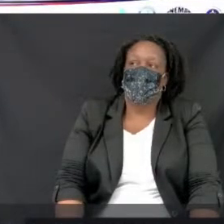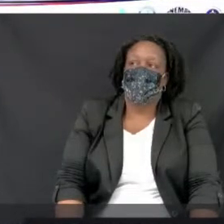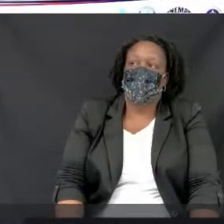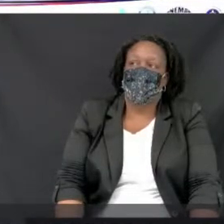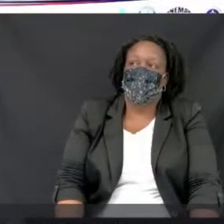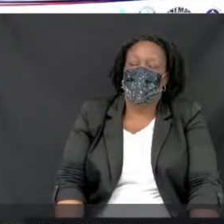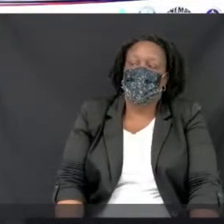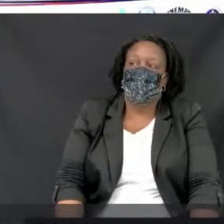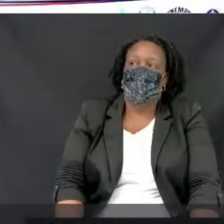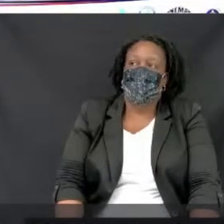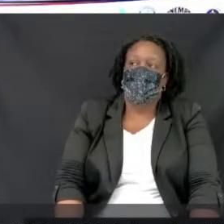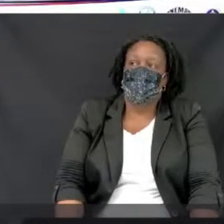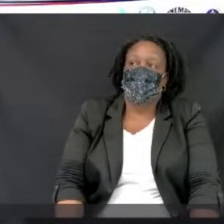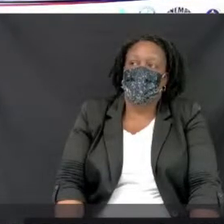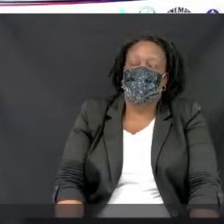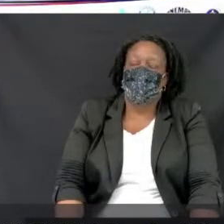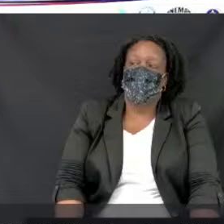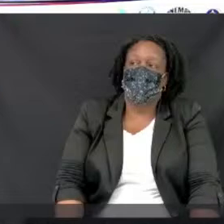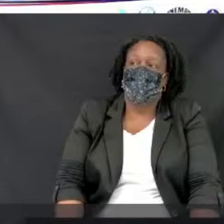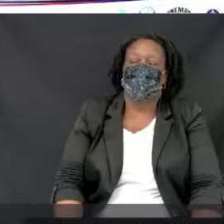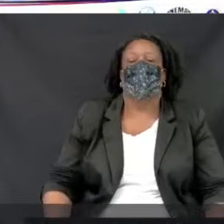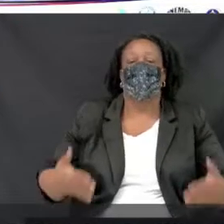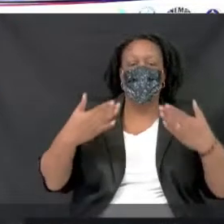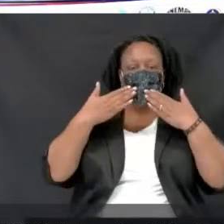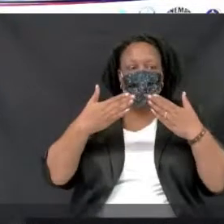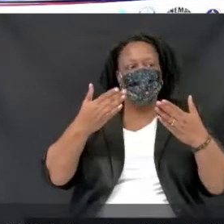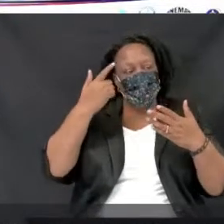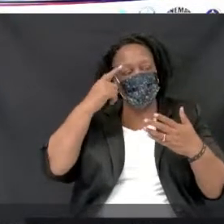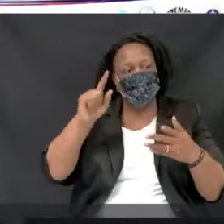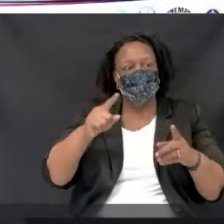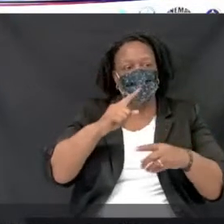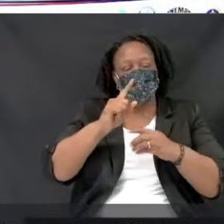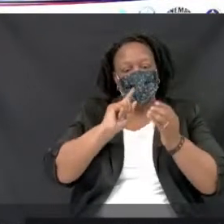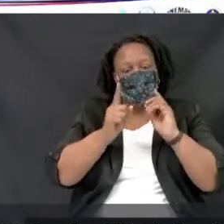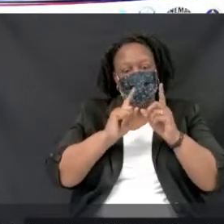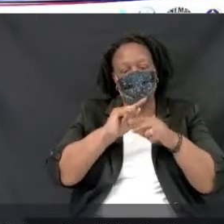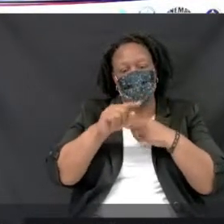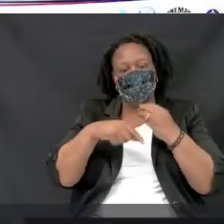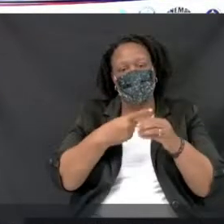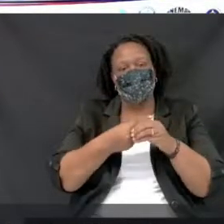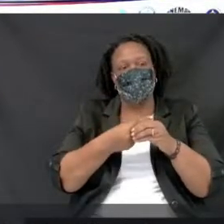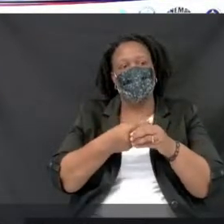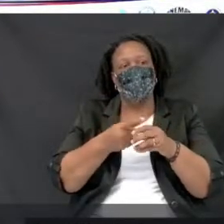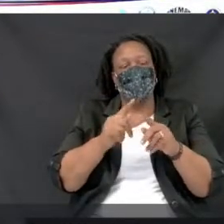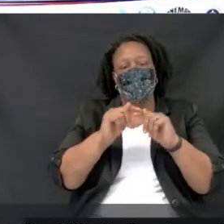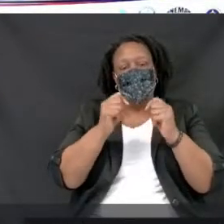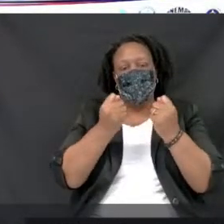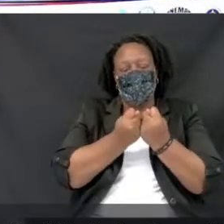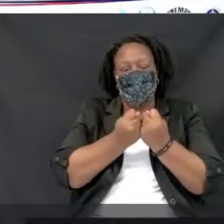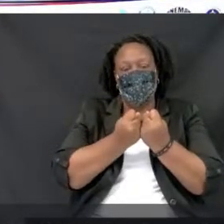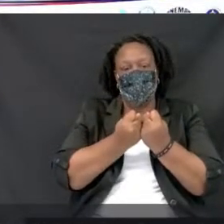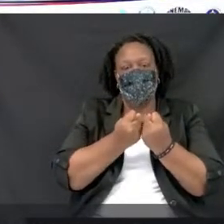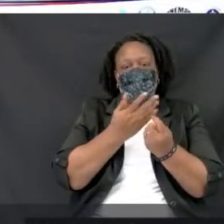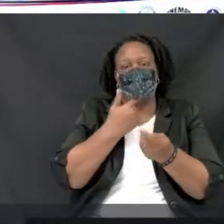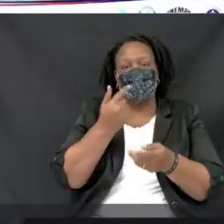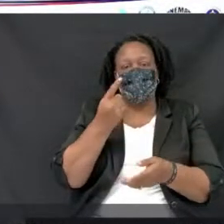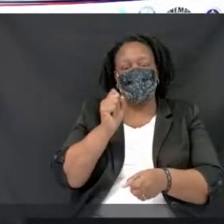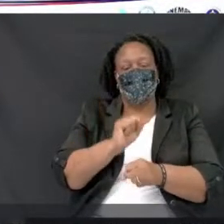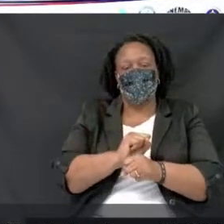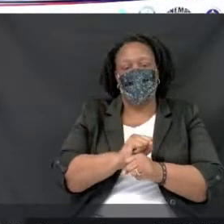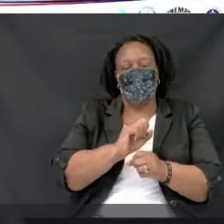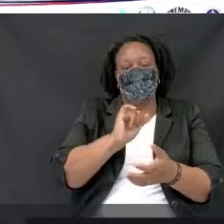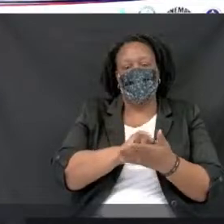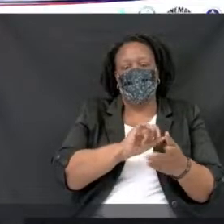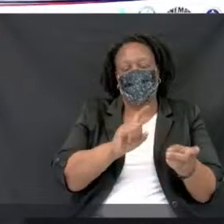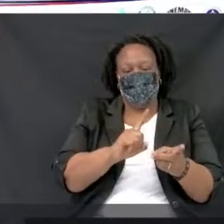description of the functions of the National COVID-19 Task Force and your presentation.